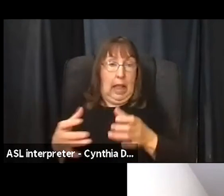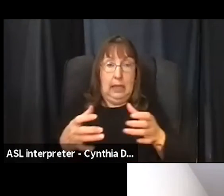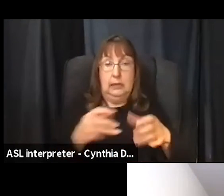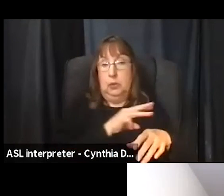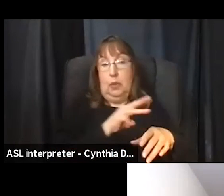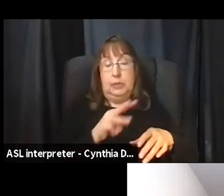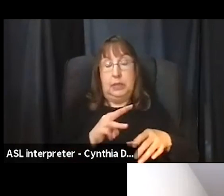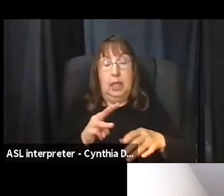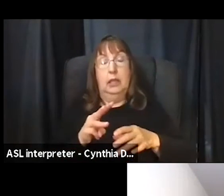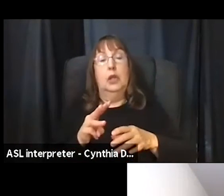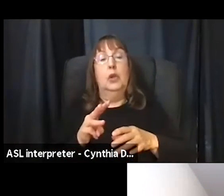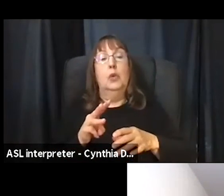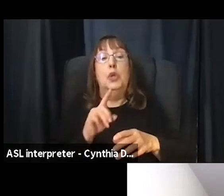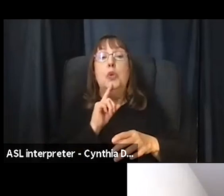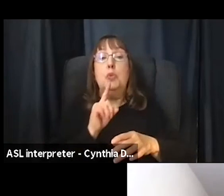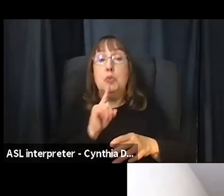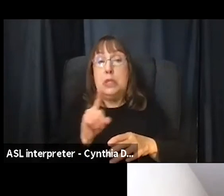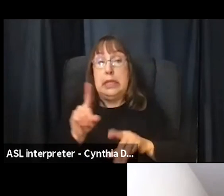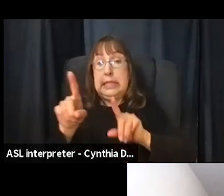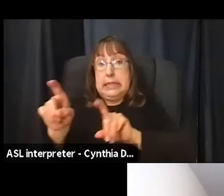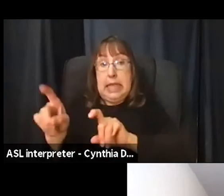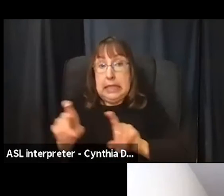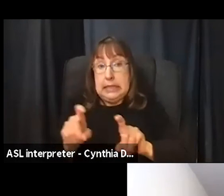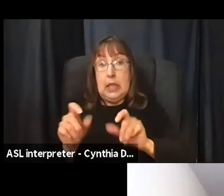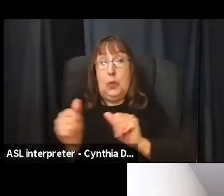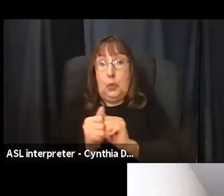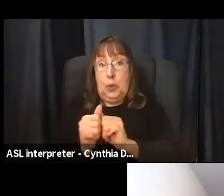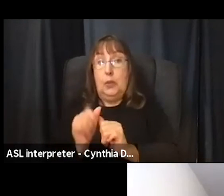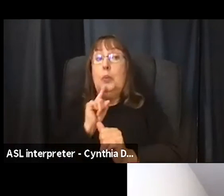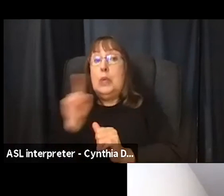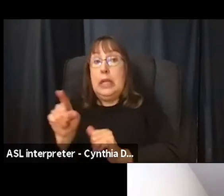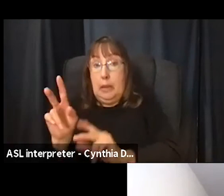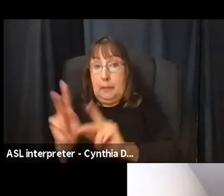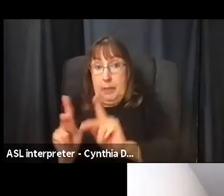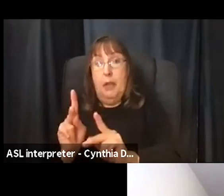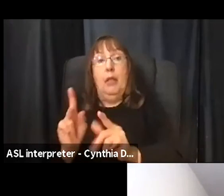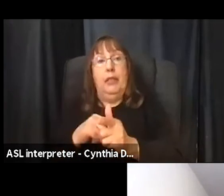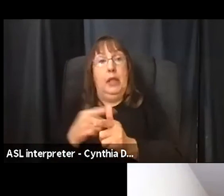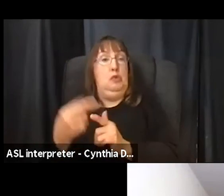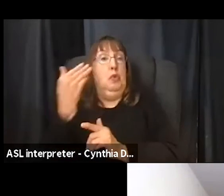you really tissue test it with real humans, that's when you find out if it works in real life.